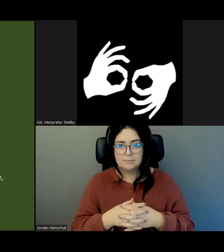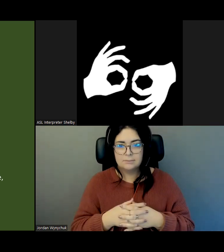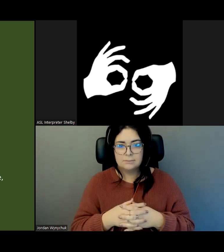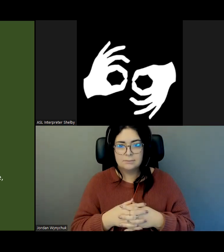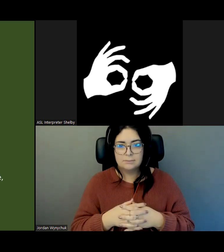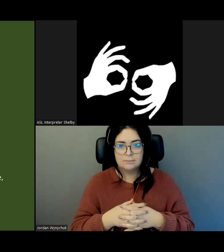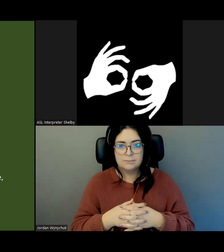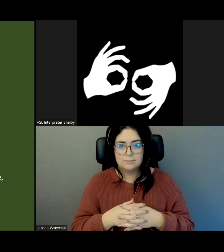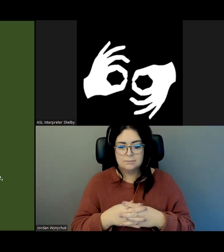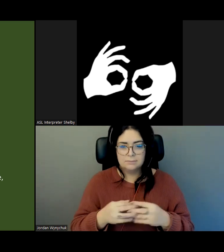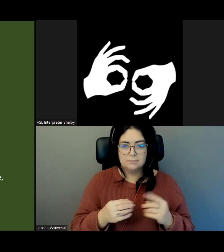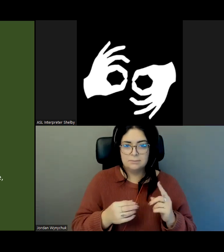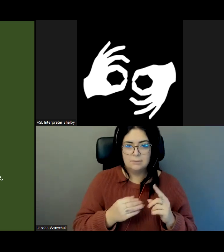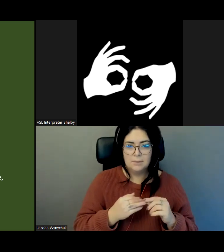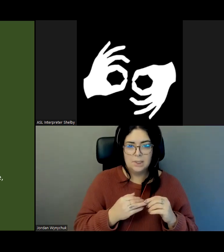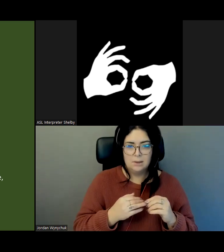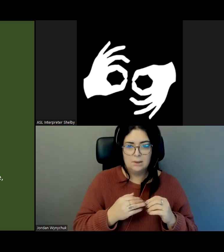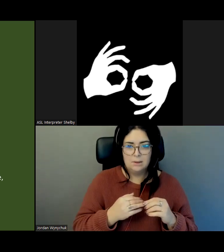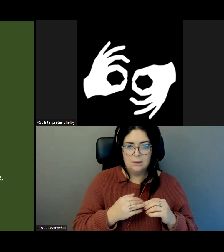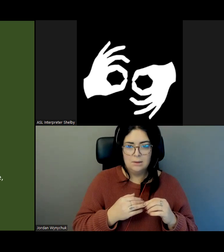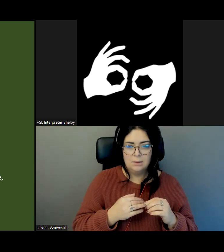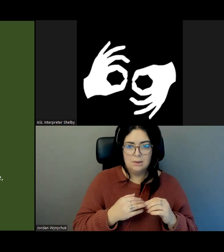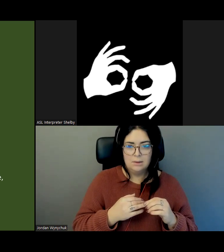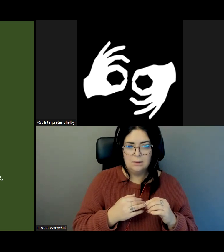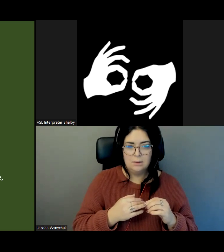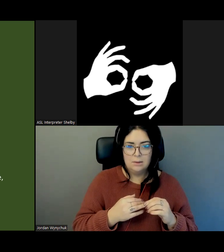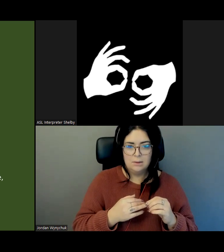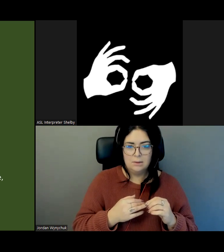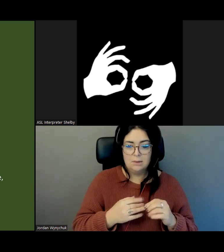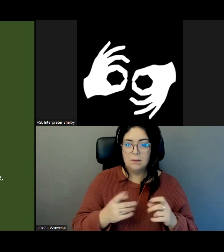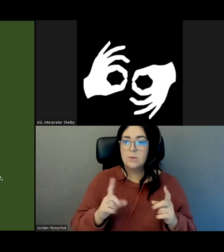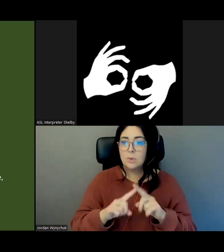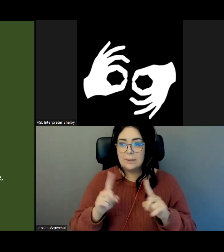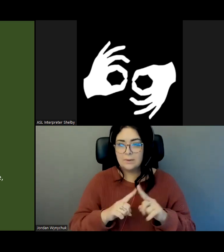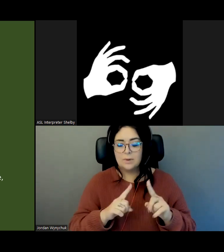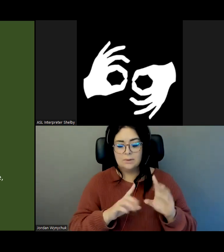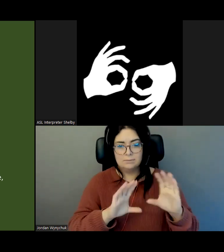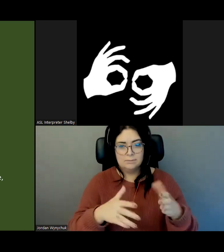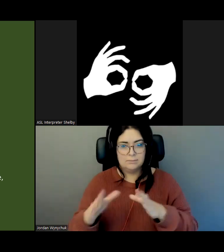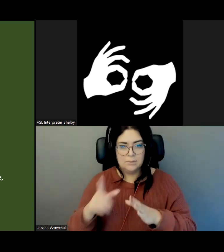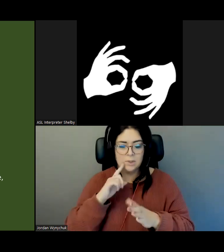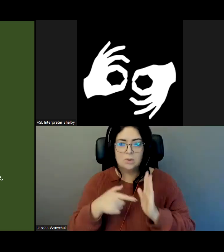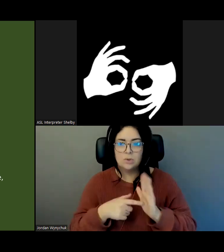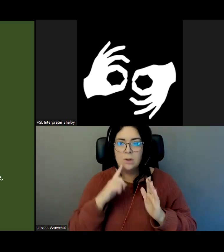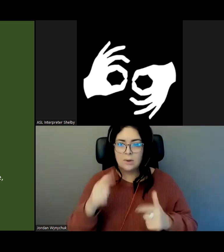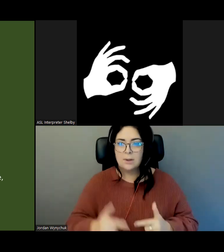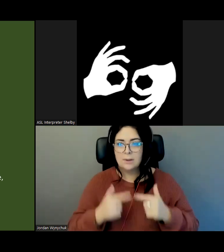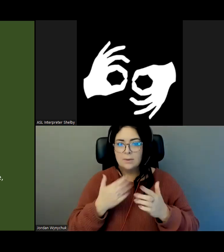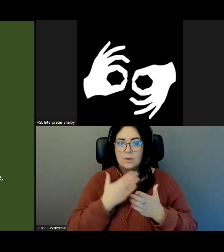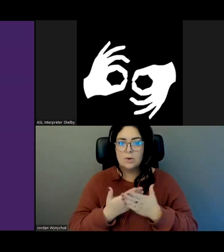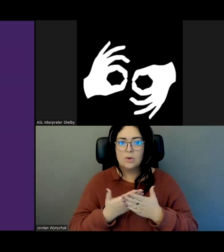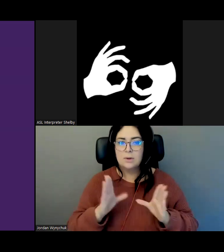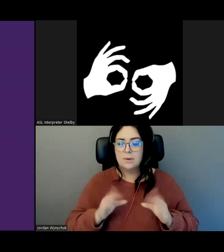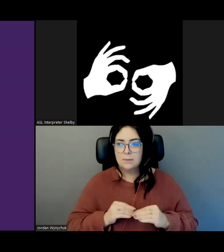Given the events in other countries against diverse populations, we need to come together in visible ways to show that we live in accepting and supportive communities.